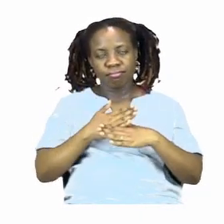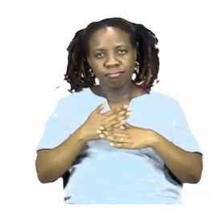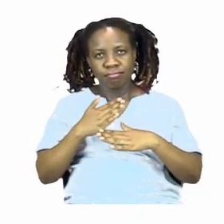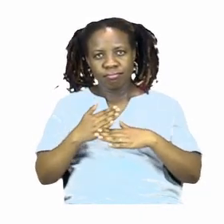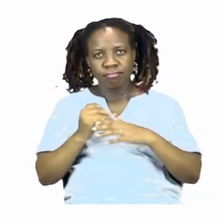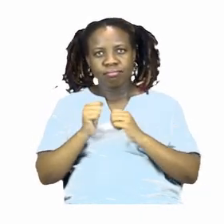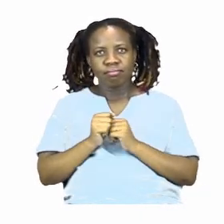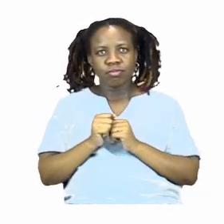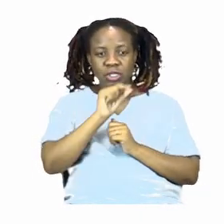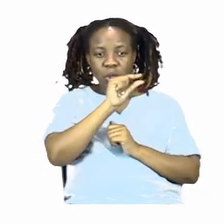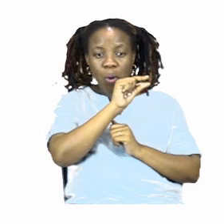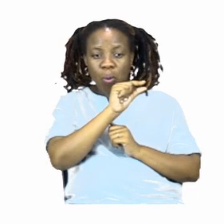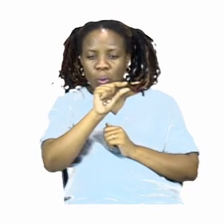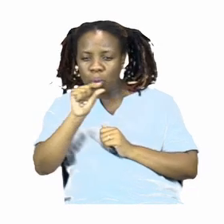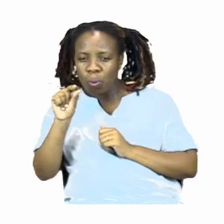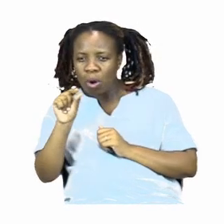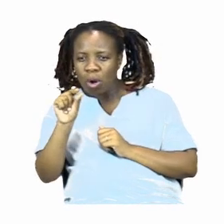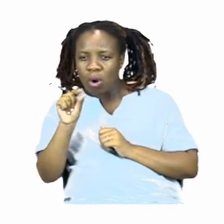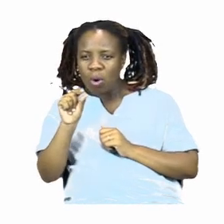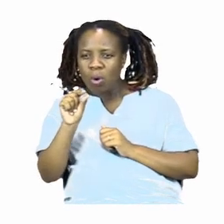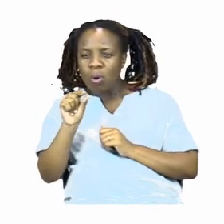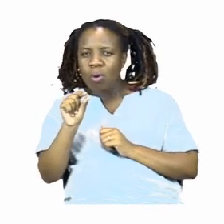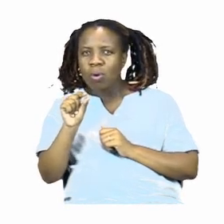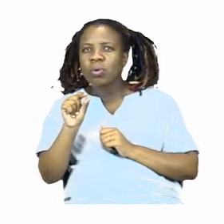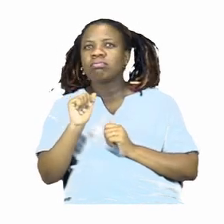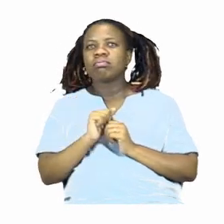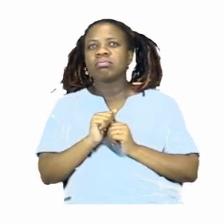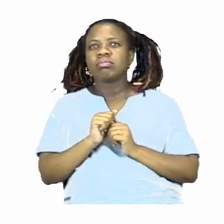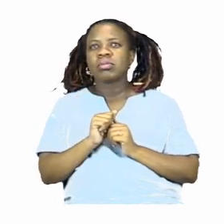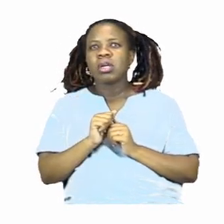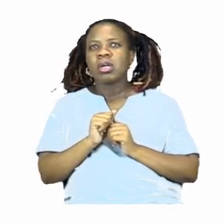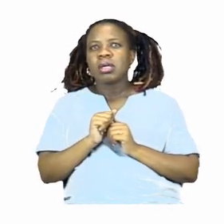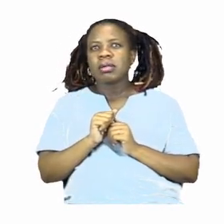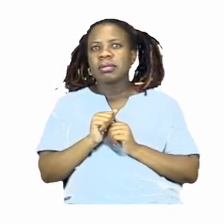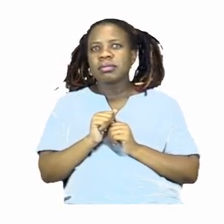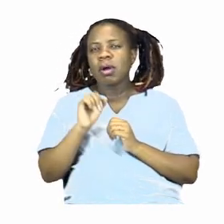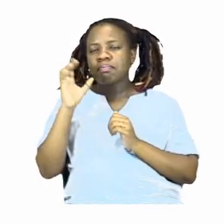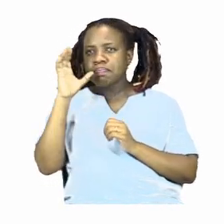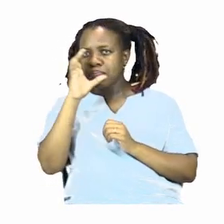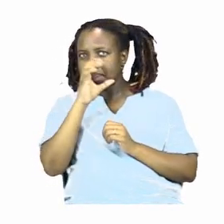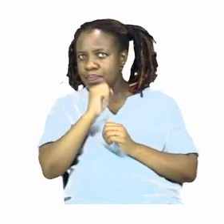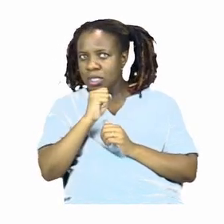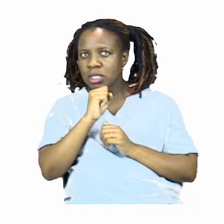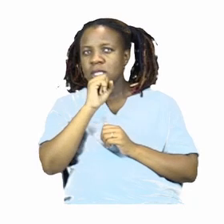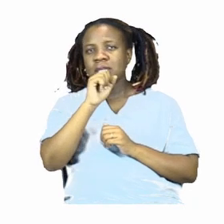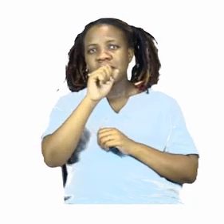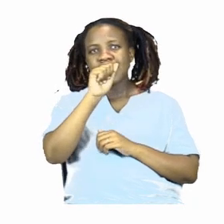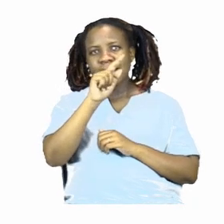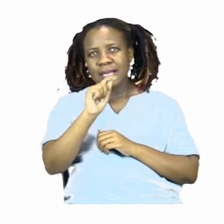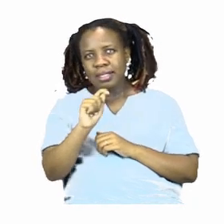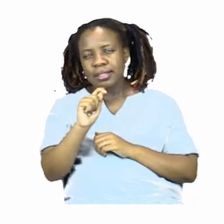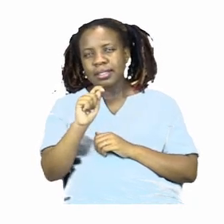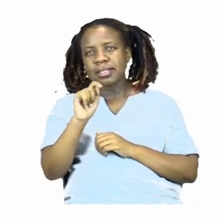blanks below with the correct preposition of time. So in the blank spaces, you have to fill